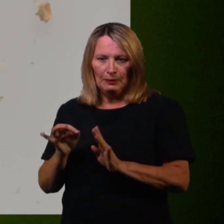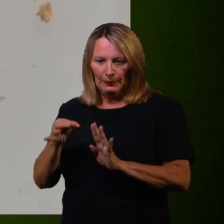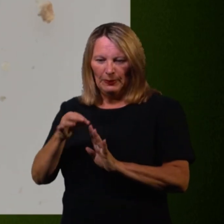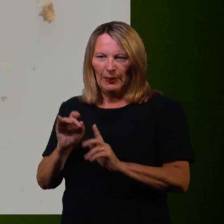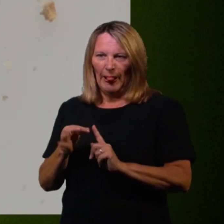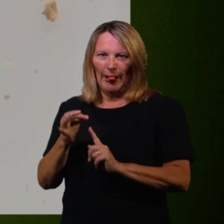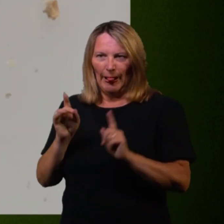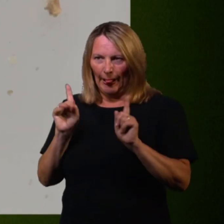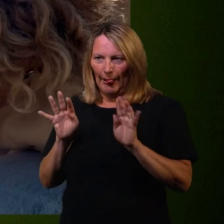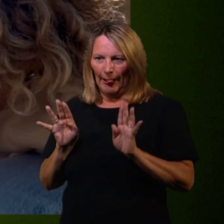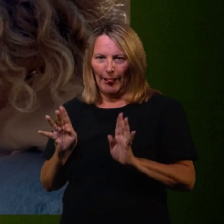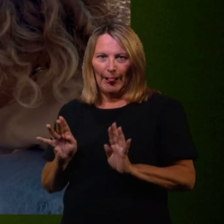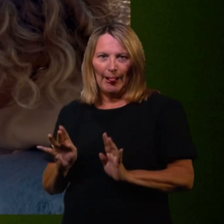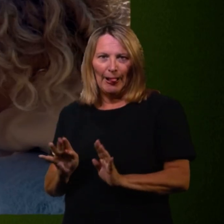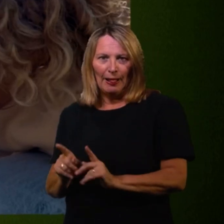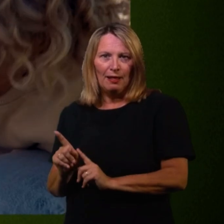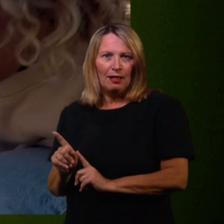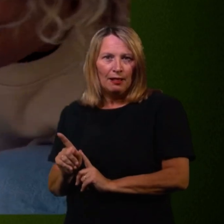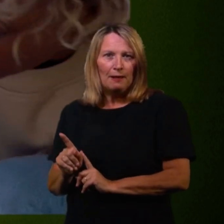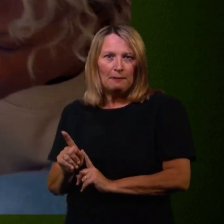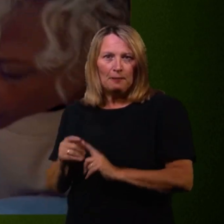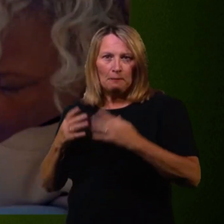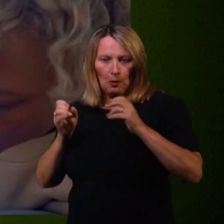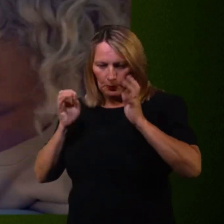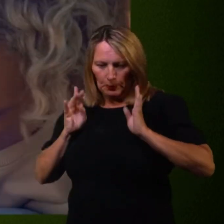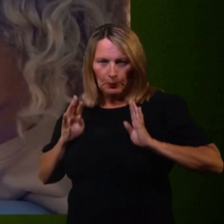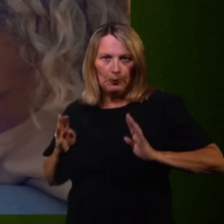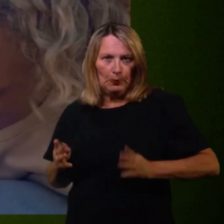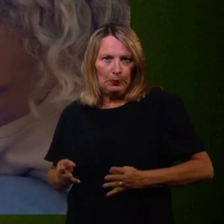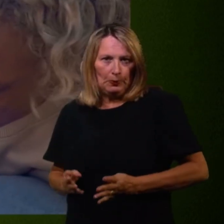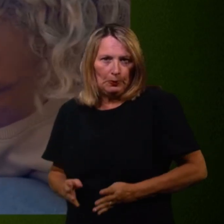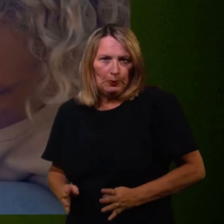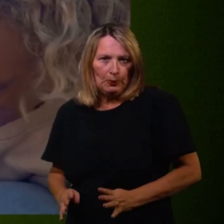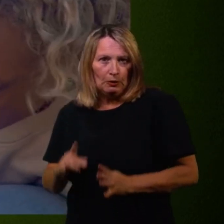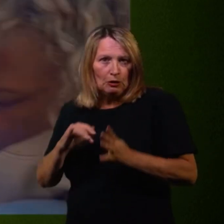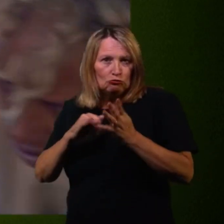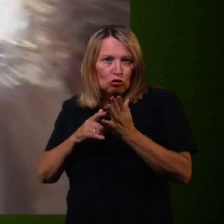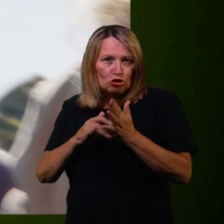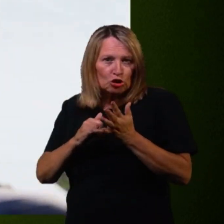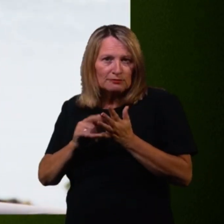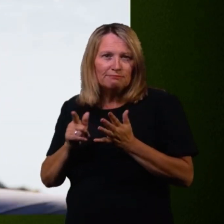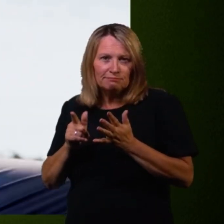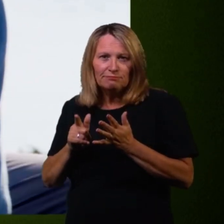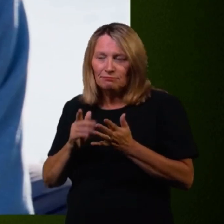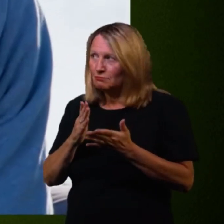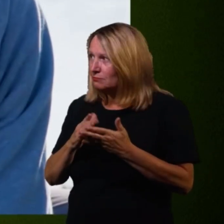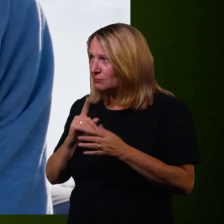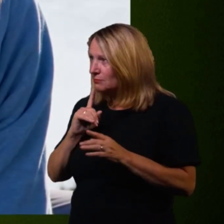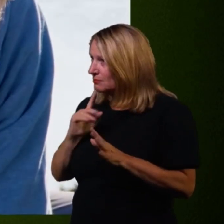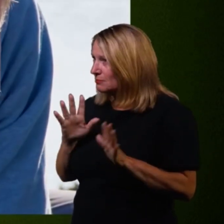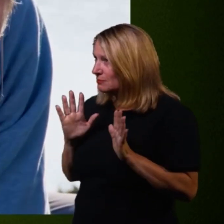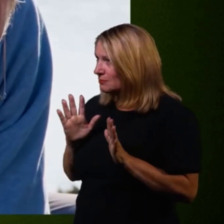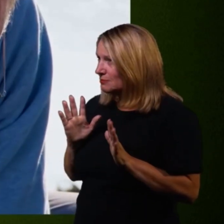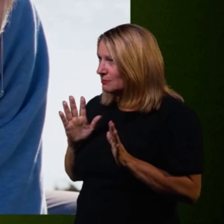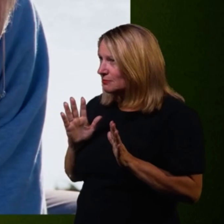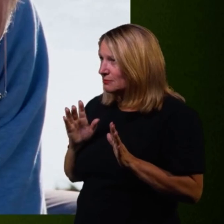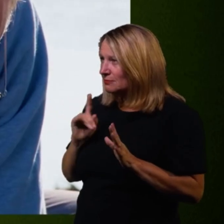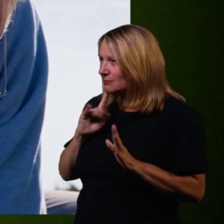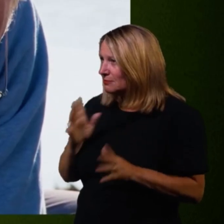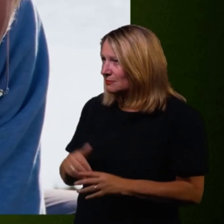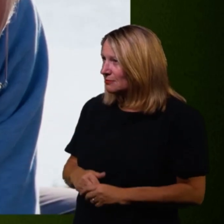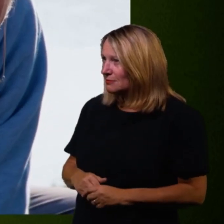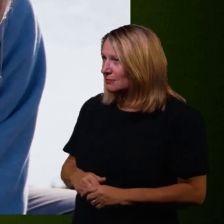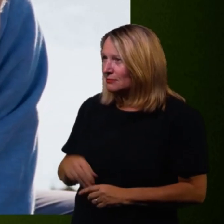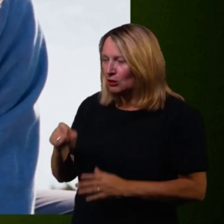like tentacles, fronds all along the body. Now, what are those called? The structures. They're amazing, actually. They are amazing. They've